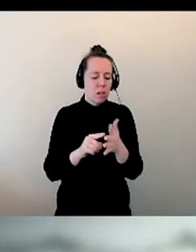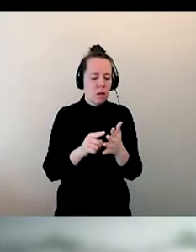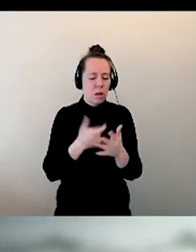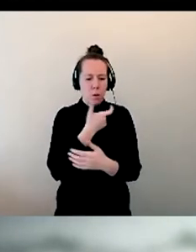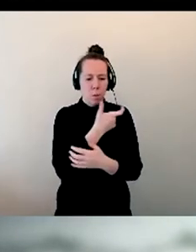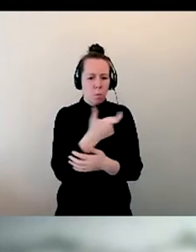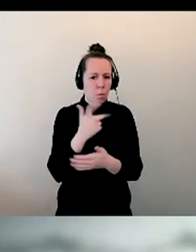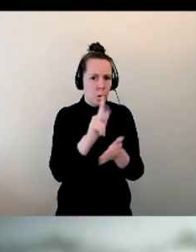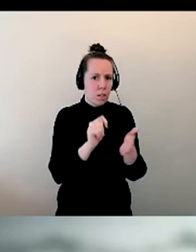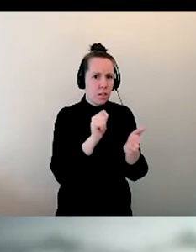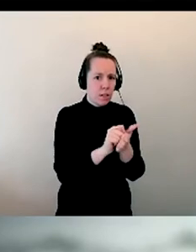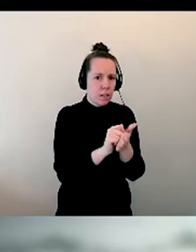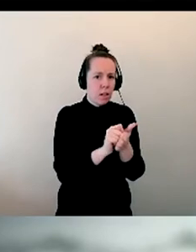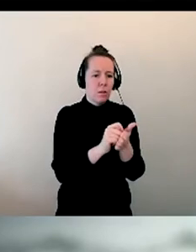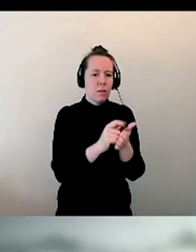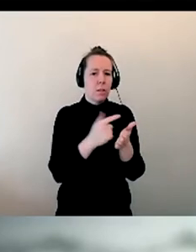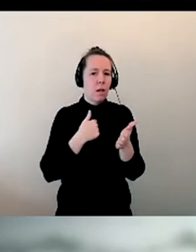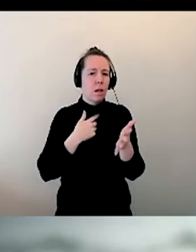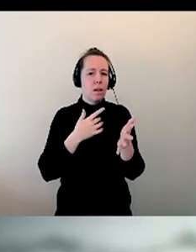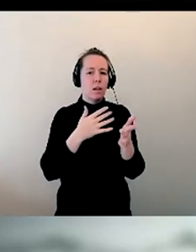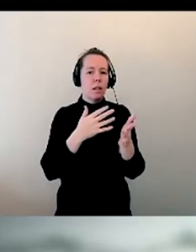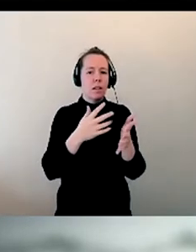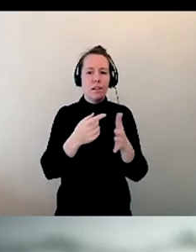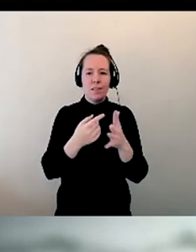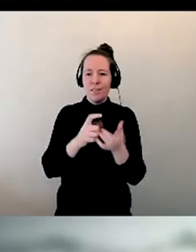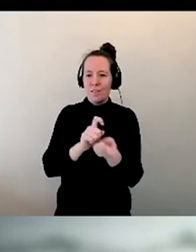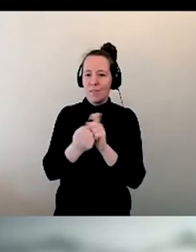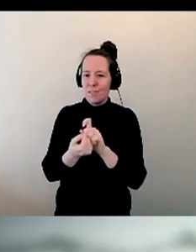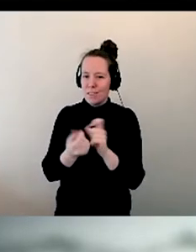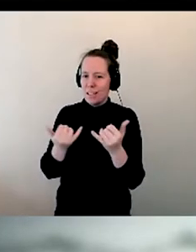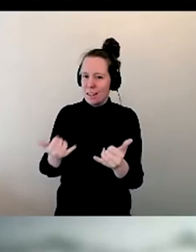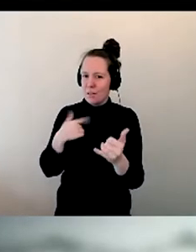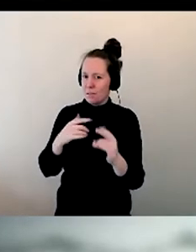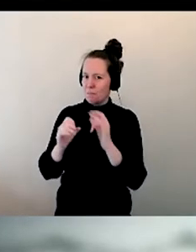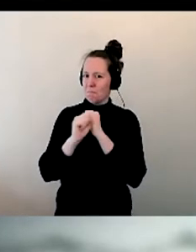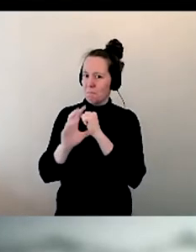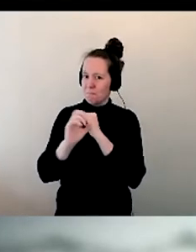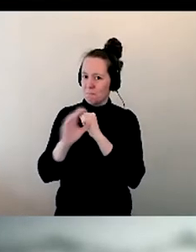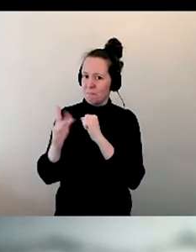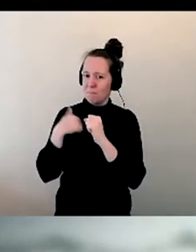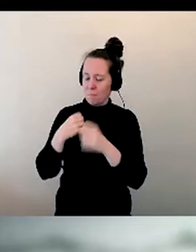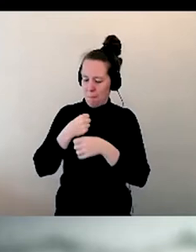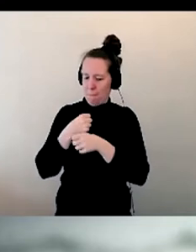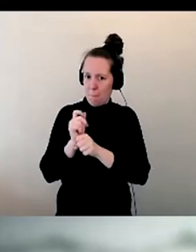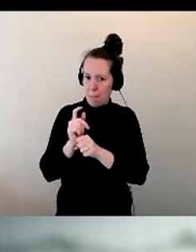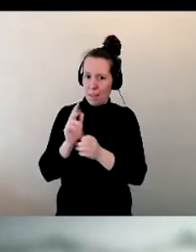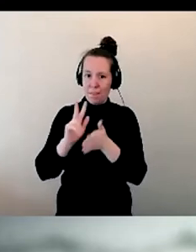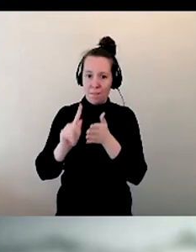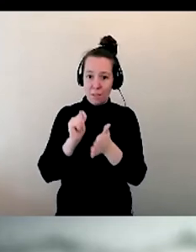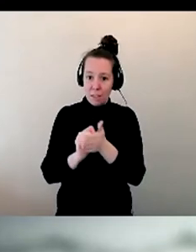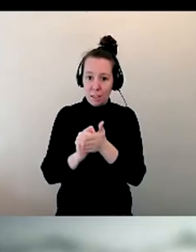that people liked what I had to say, I started to sort of make a schedule. But reading is such a